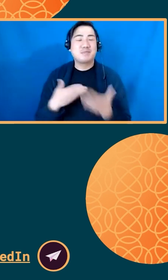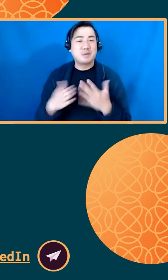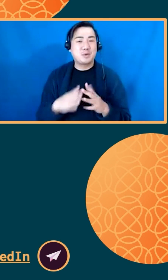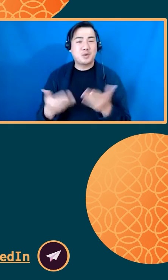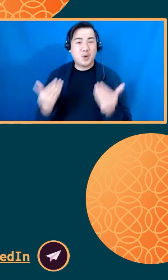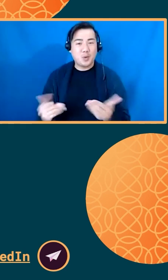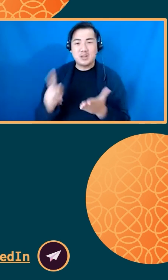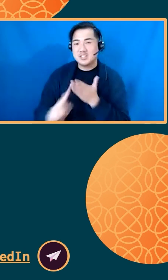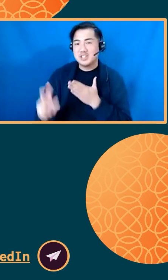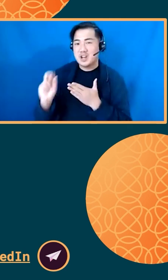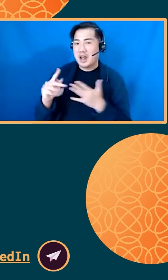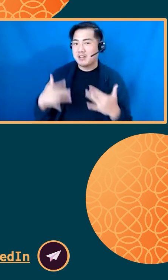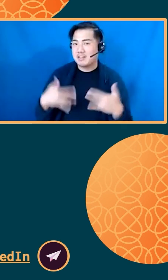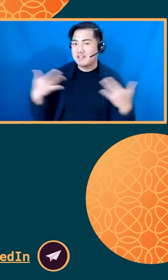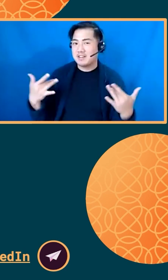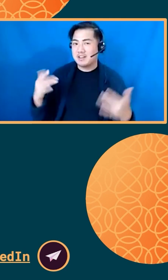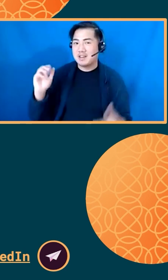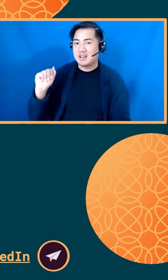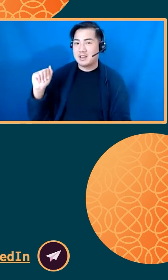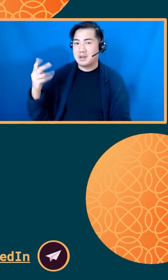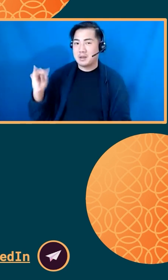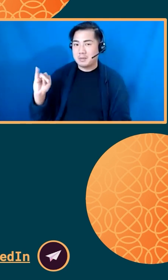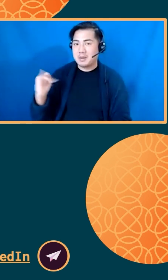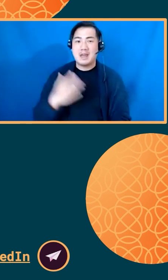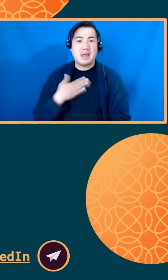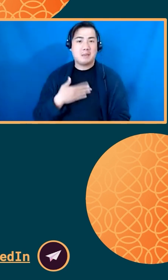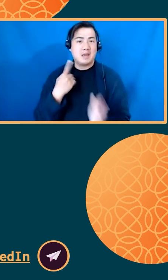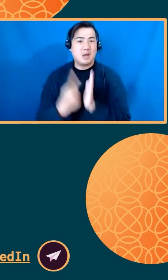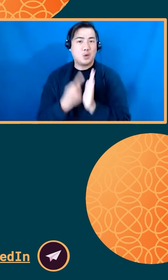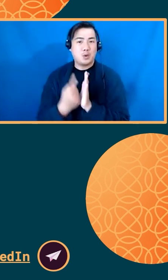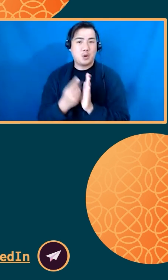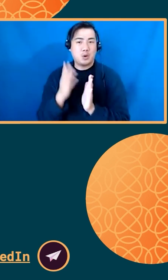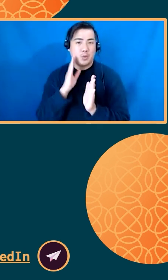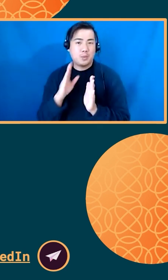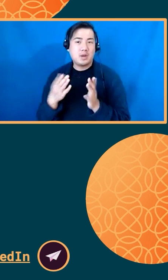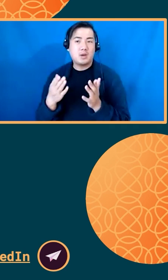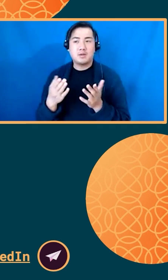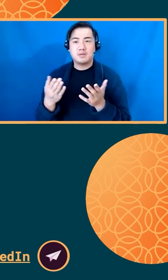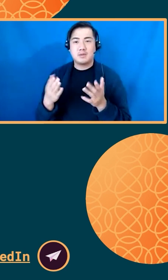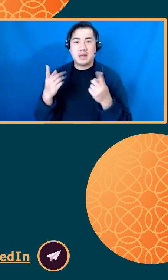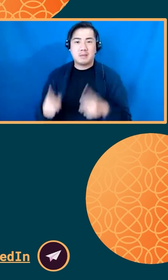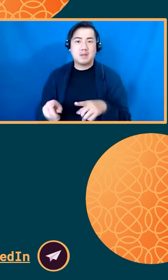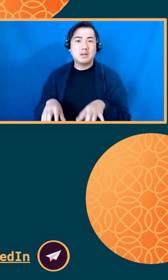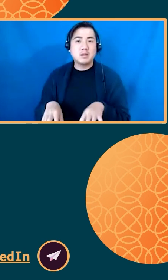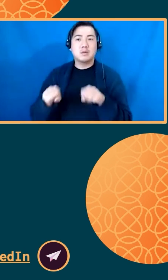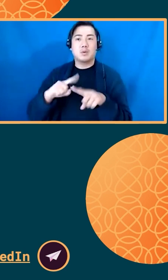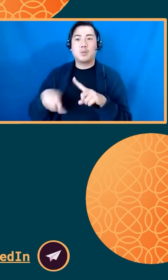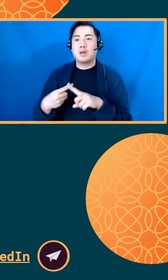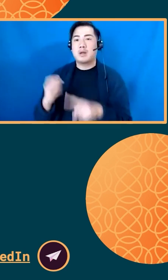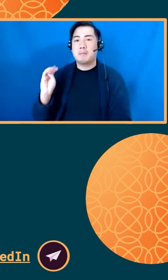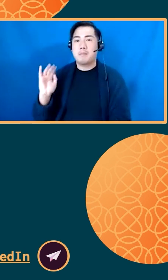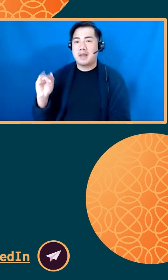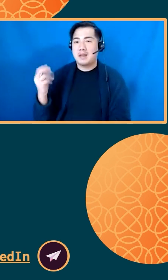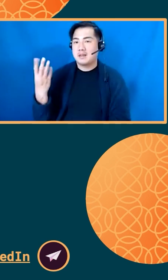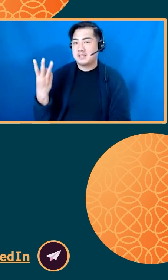the event, the AAPI Happy Hour that's going to be hosted by PDX WIT on May 16th. It's a